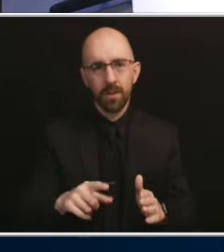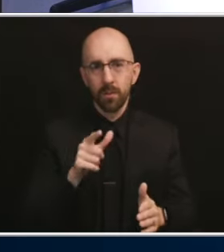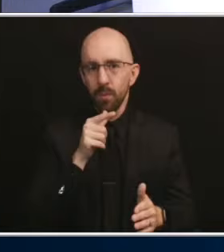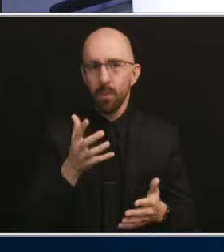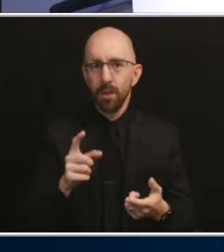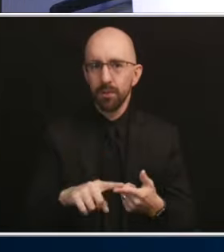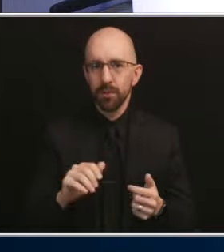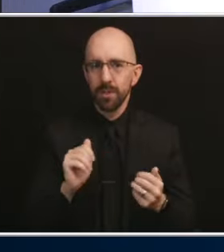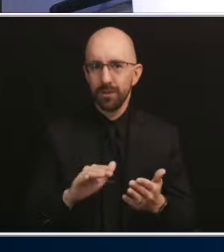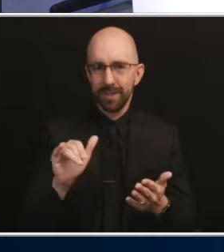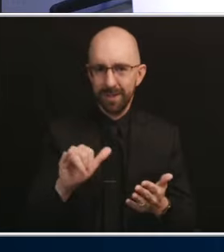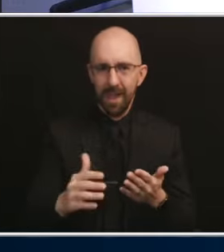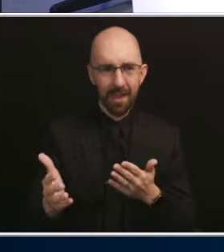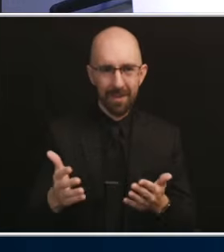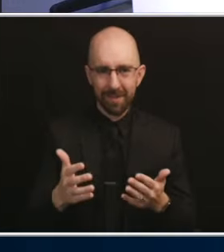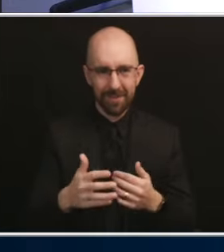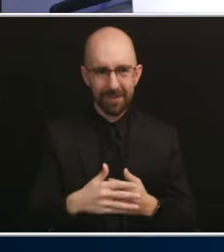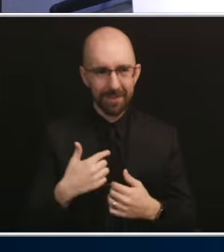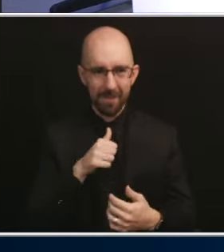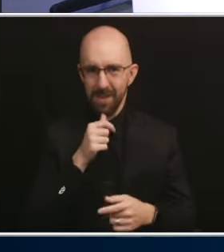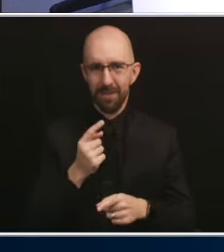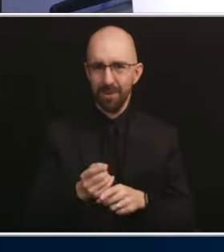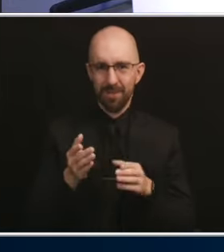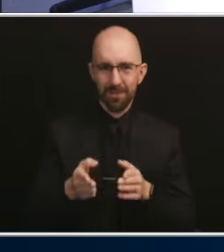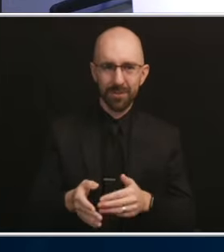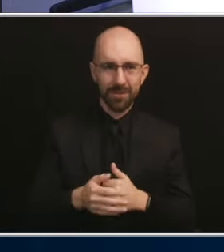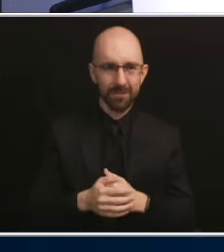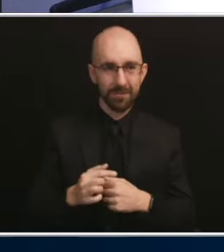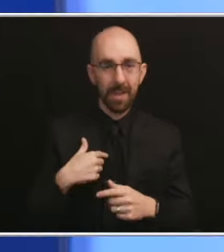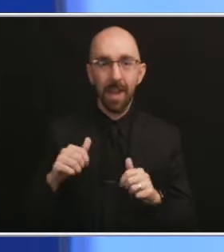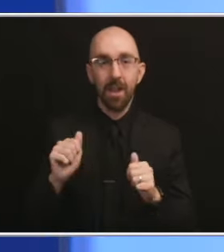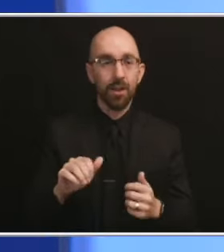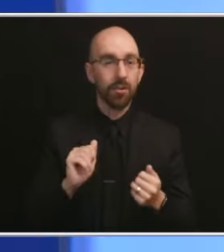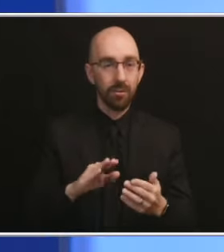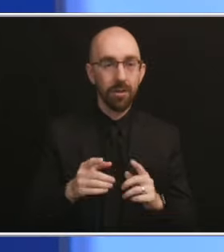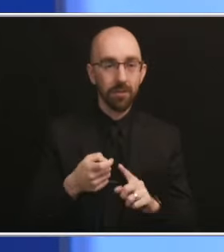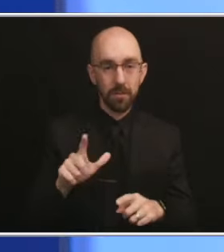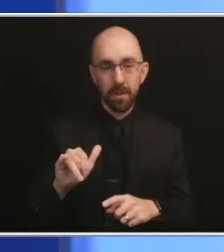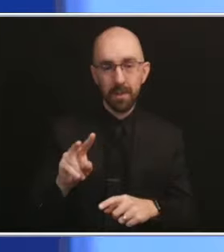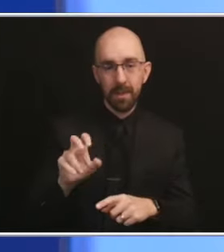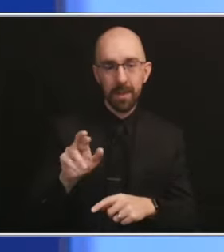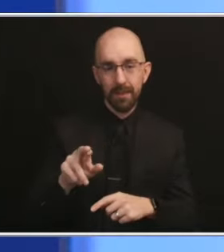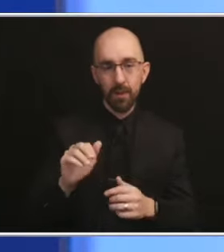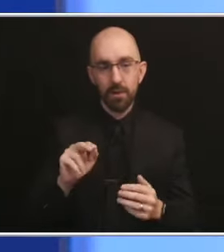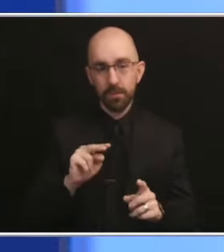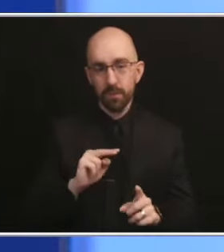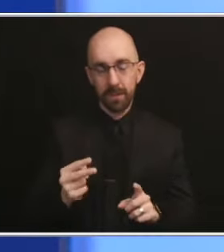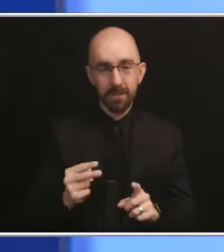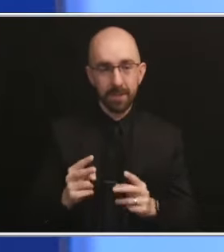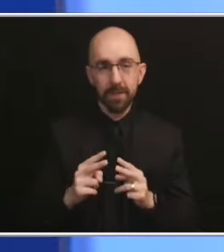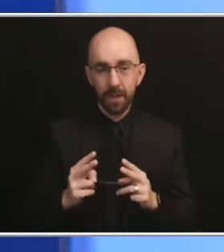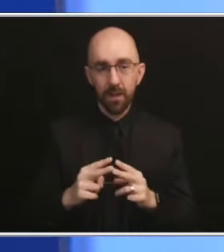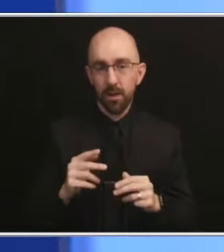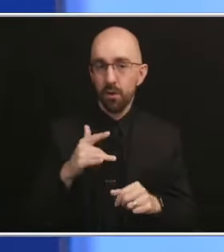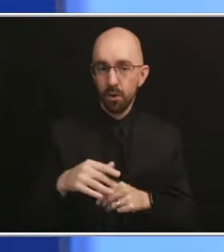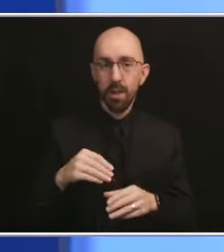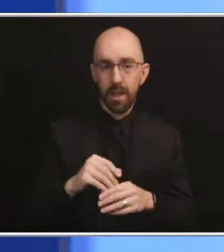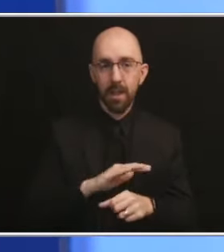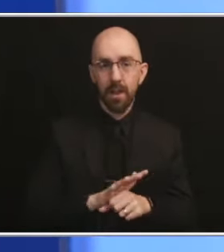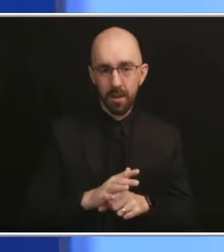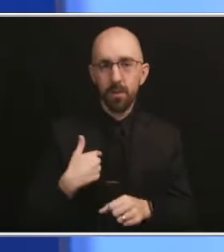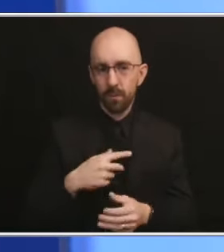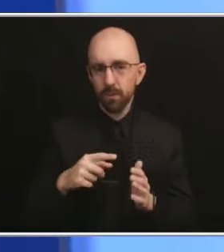Because I'm not the right one. I mean, I certainly can address it from just a liver perspective. That it, very early in the pandemic, we are already starting to see